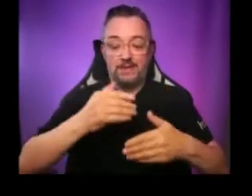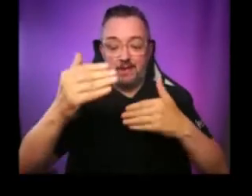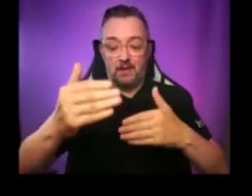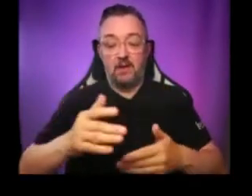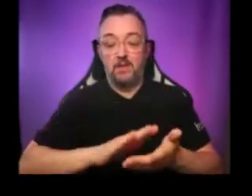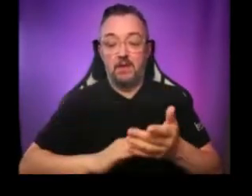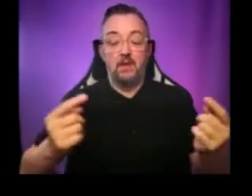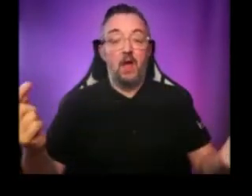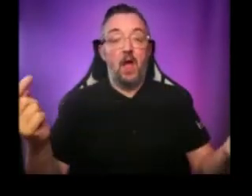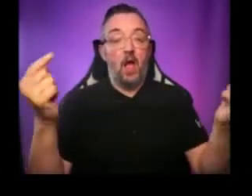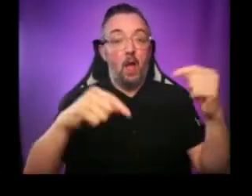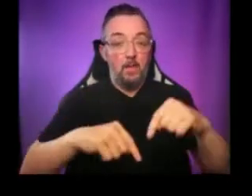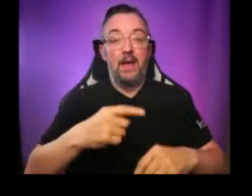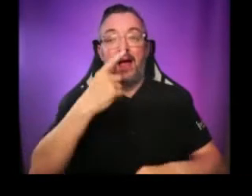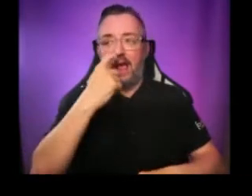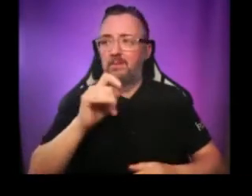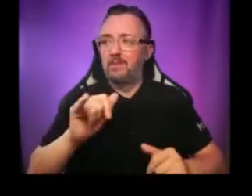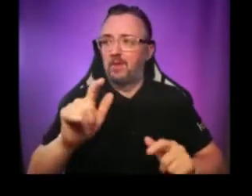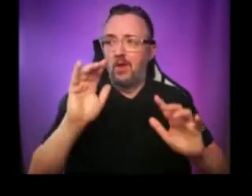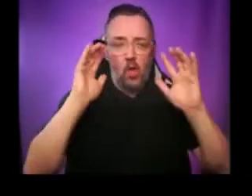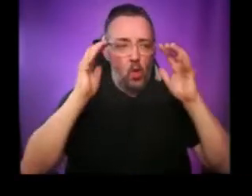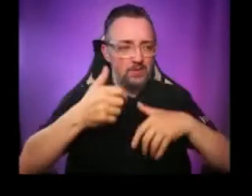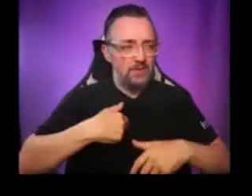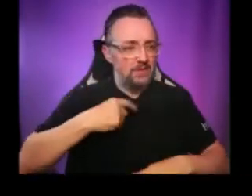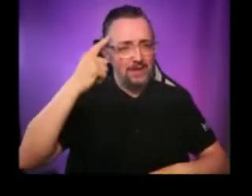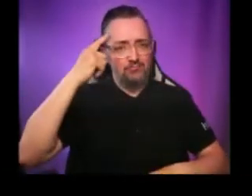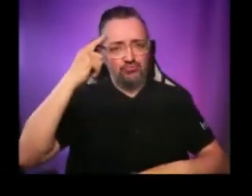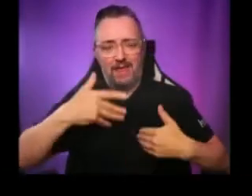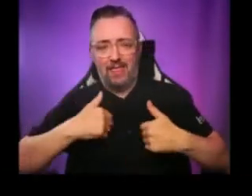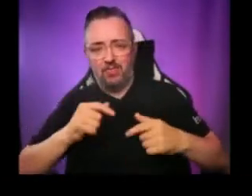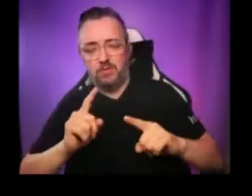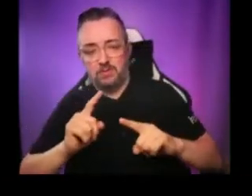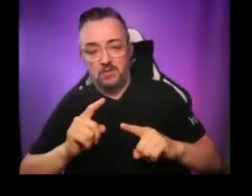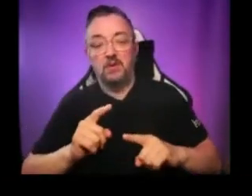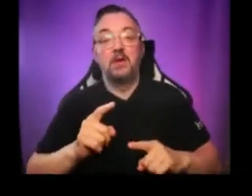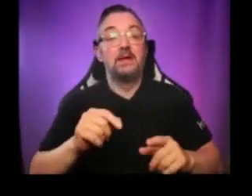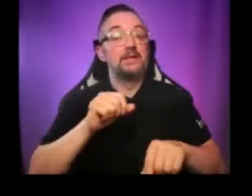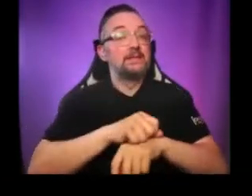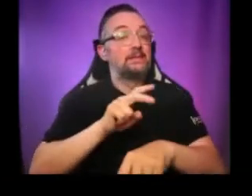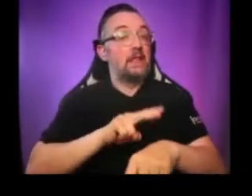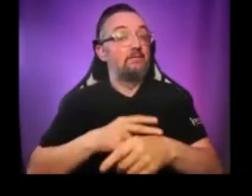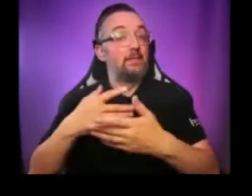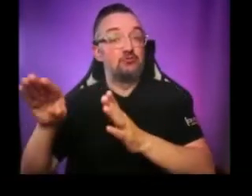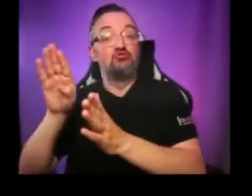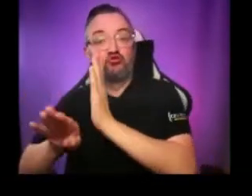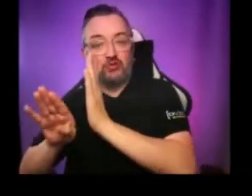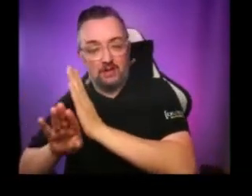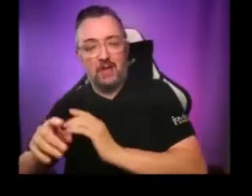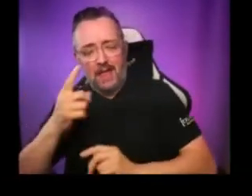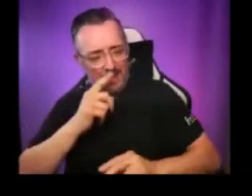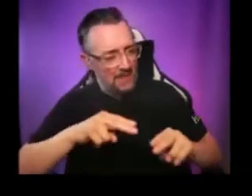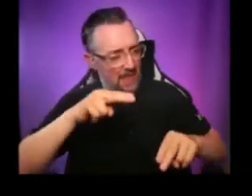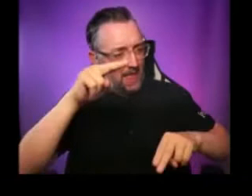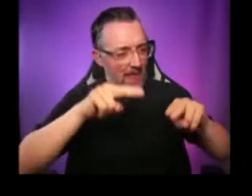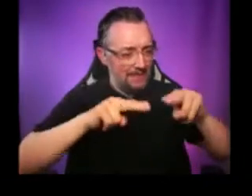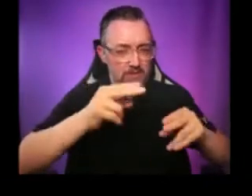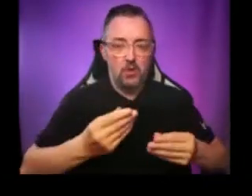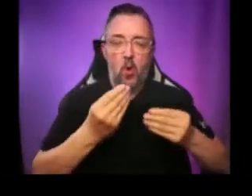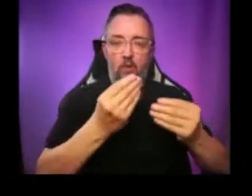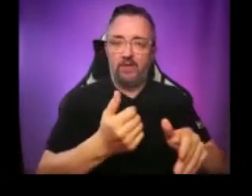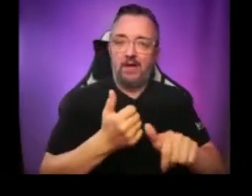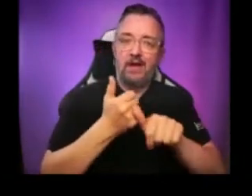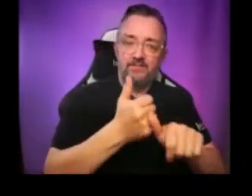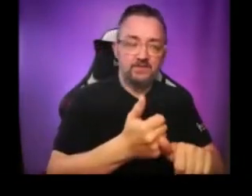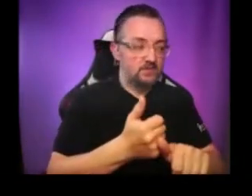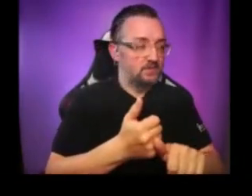if they have concerns about their current or future brain health. Trained staff will be able to offer a range of assessments and advice, as you